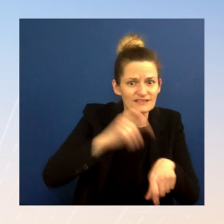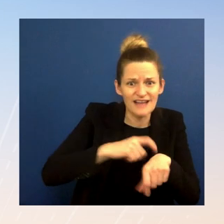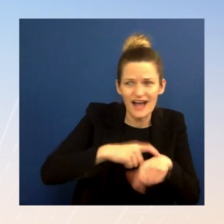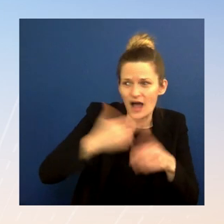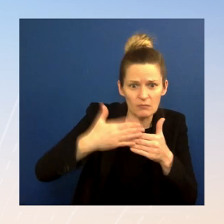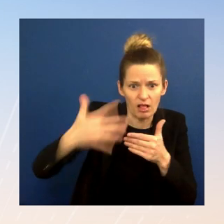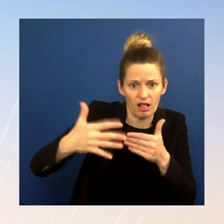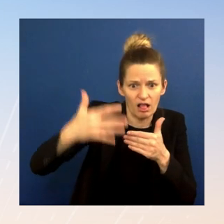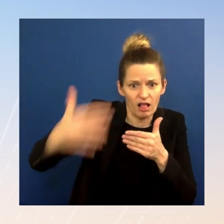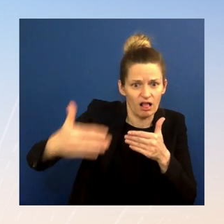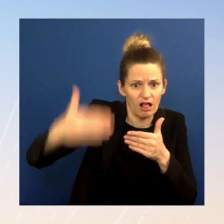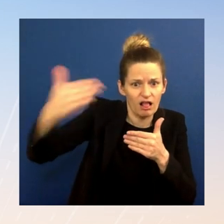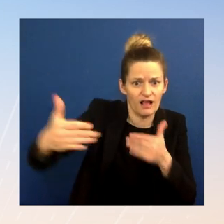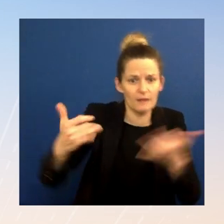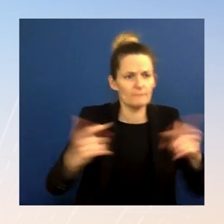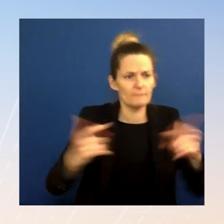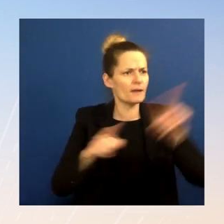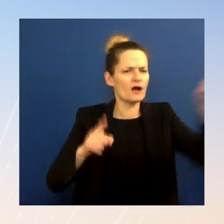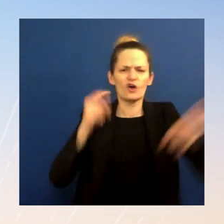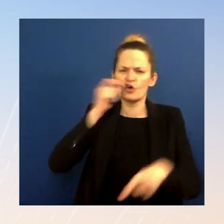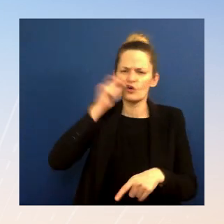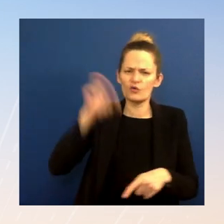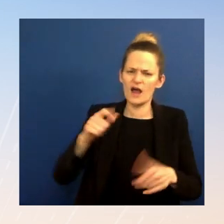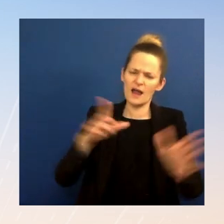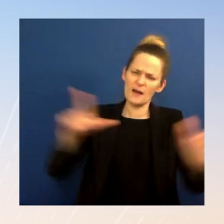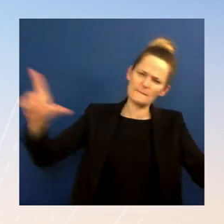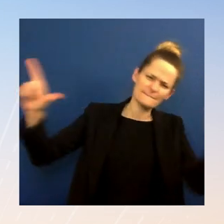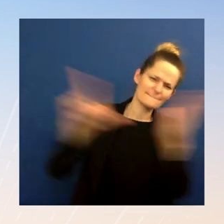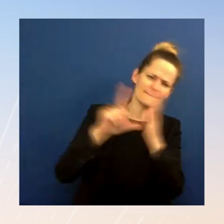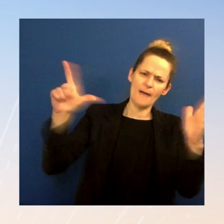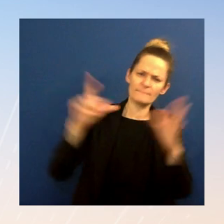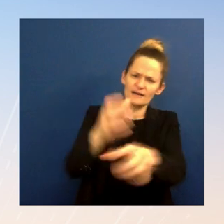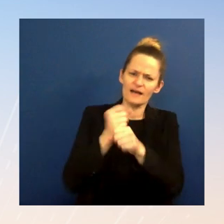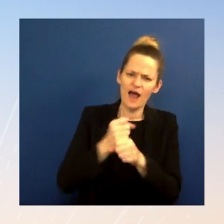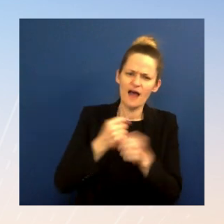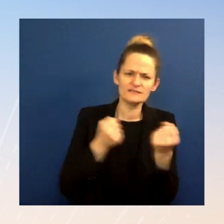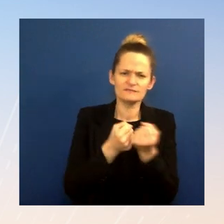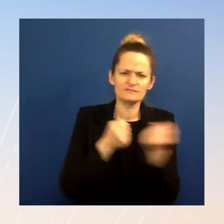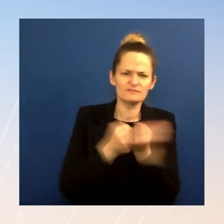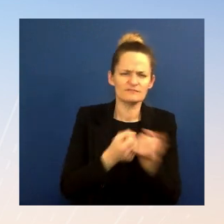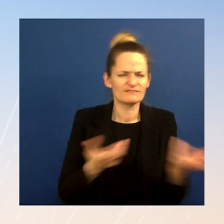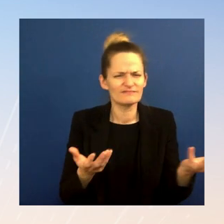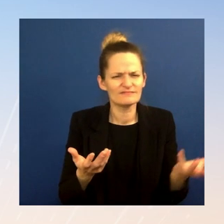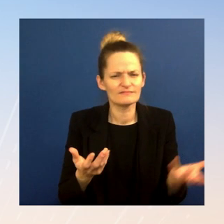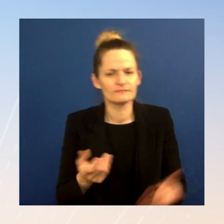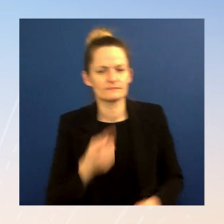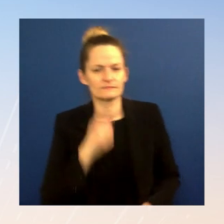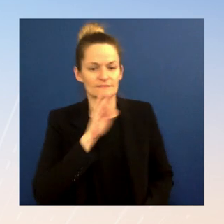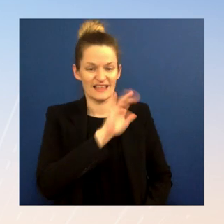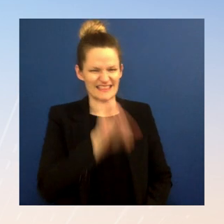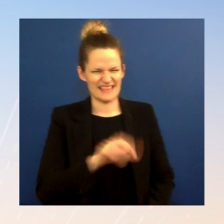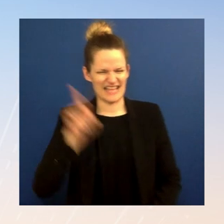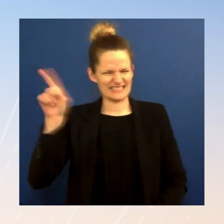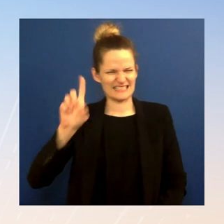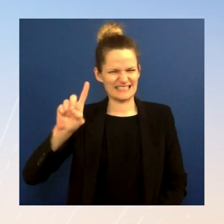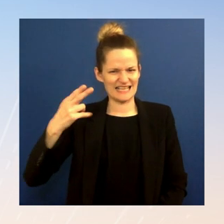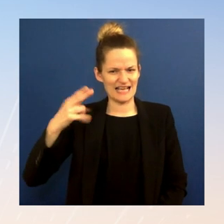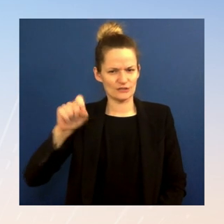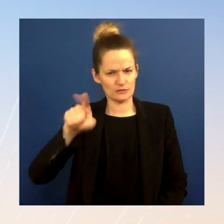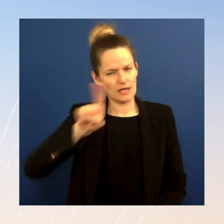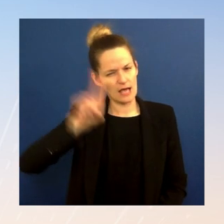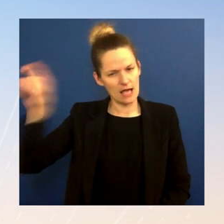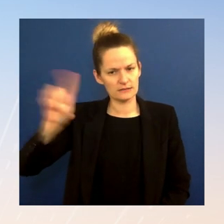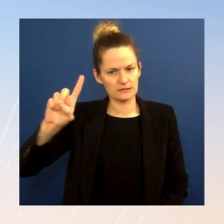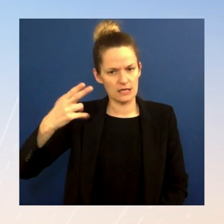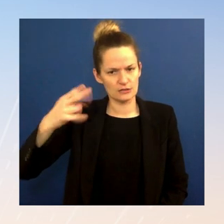point you to the Department of Homeland Security, who oversees that process. Go ahead. Thanks, Jen. This morning, Senator Mitch McConnell was talking about Judge Ketanji Brown Jackson on the